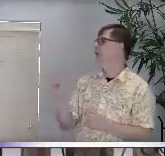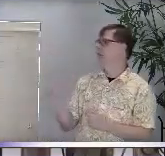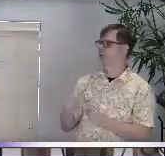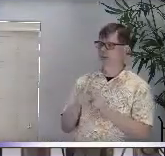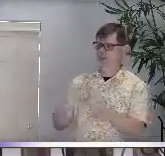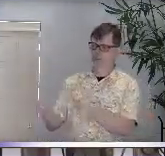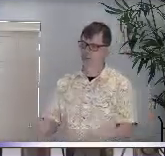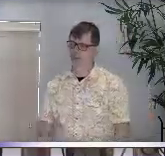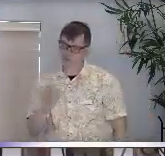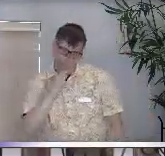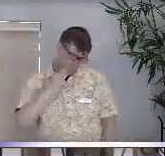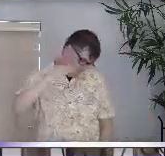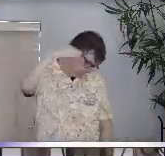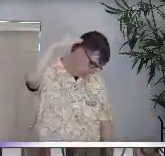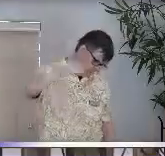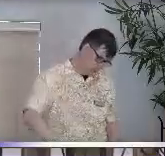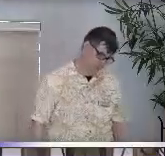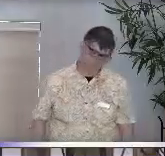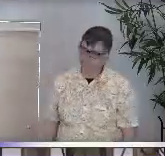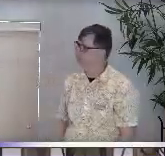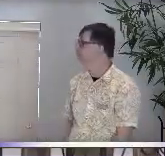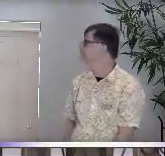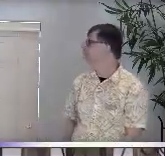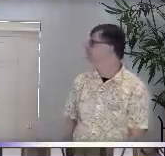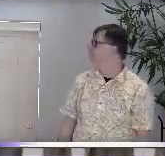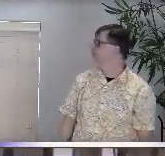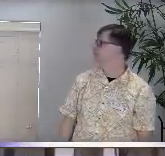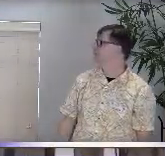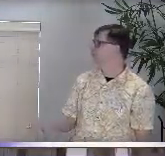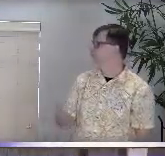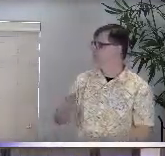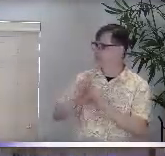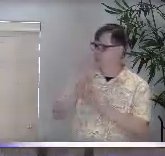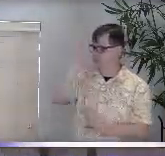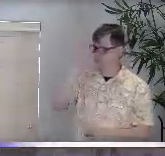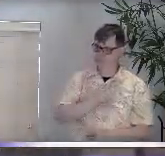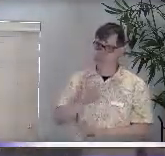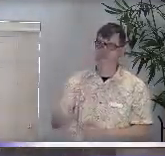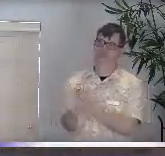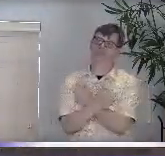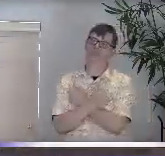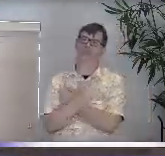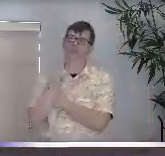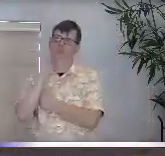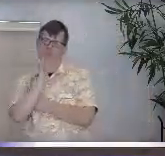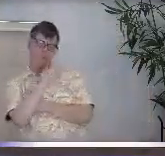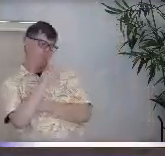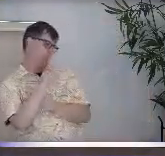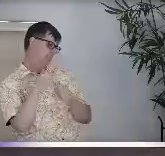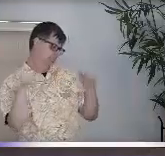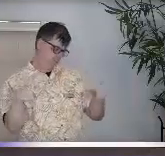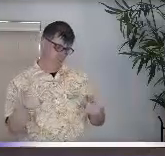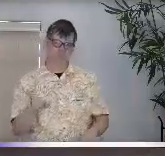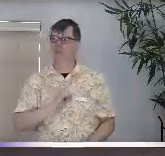better than I do, and we were driving here this morning. And we're driving along. He goes, oh, I want to go to church. He loves being here. He used to want to go to his Nana's. He's like, I